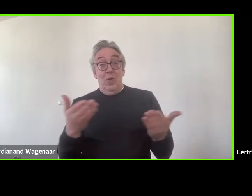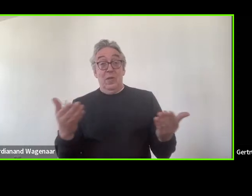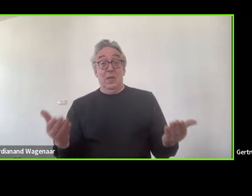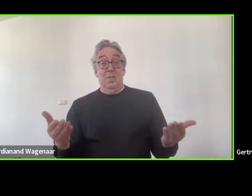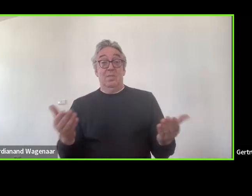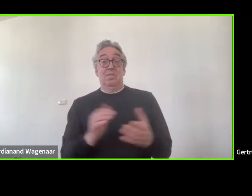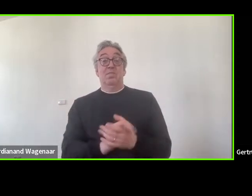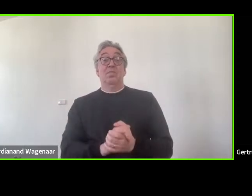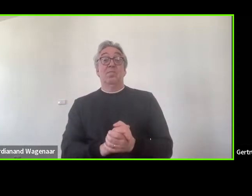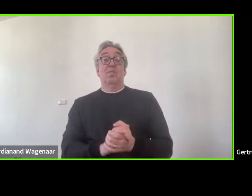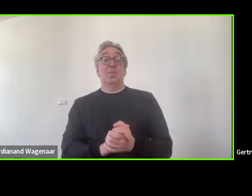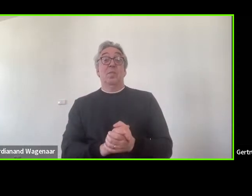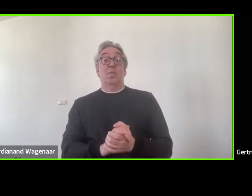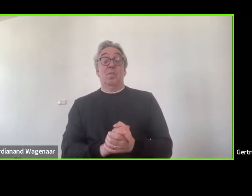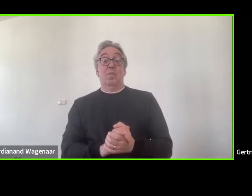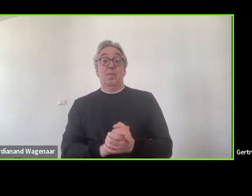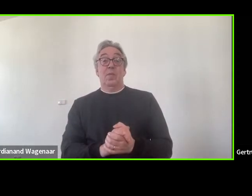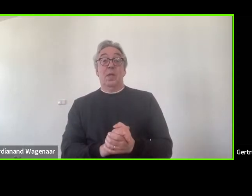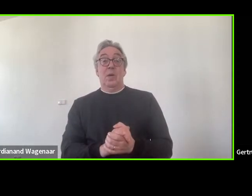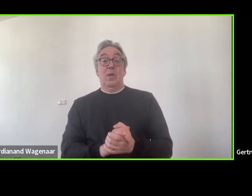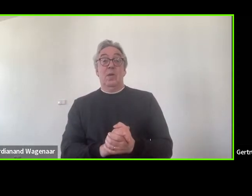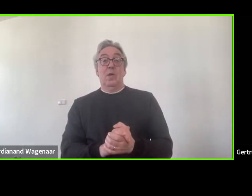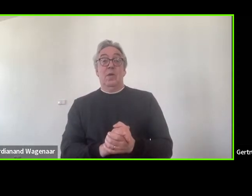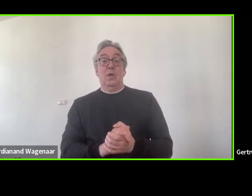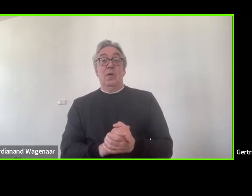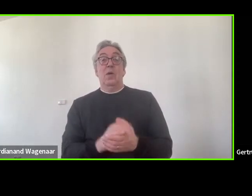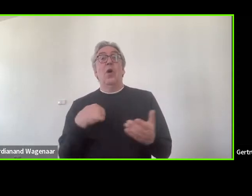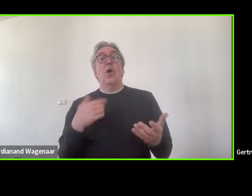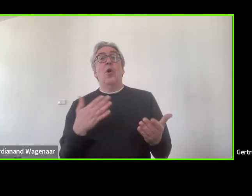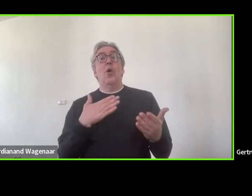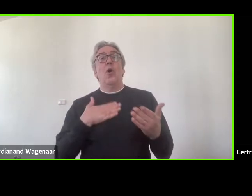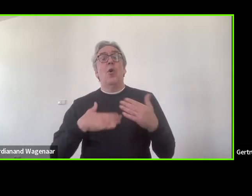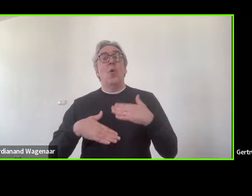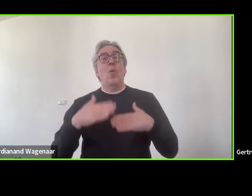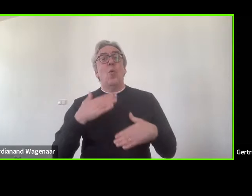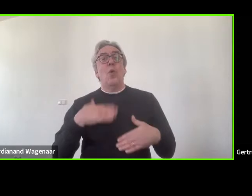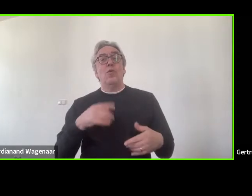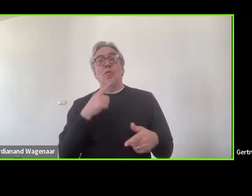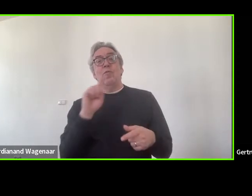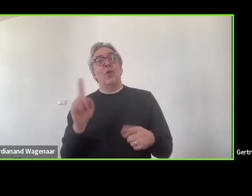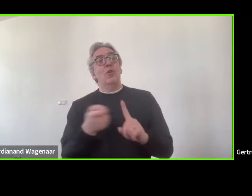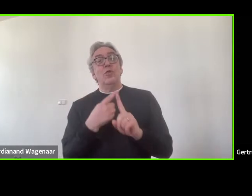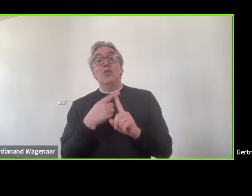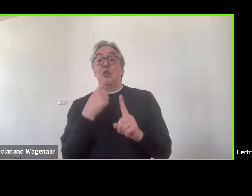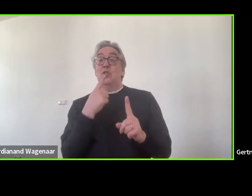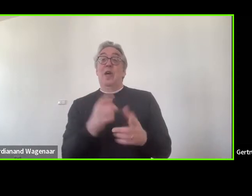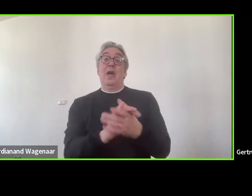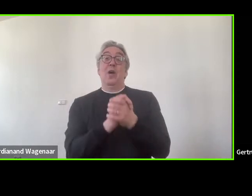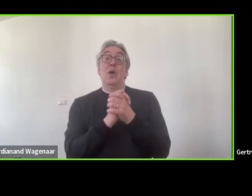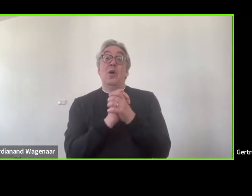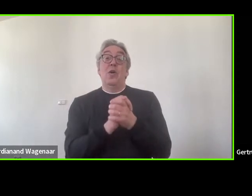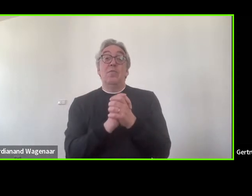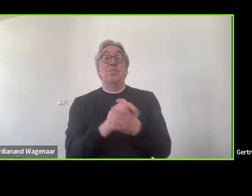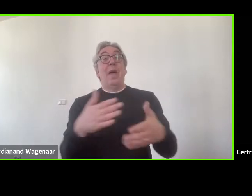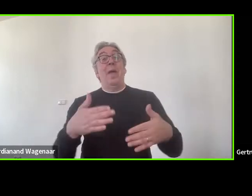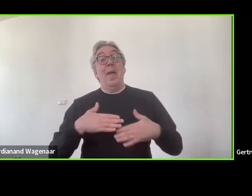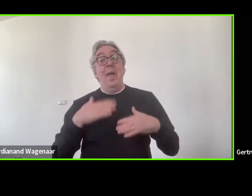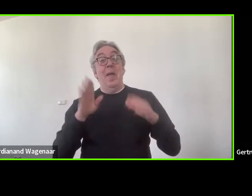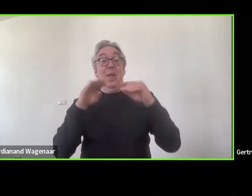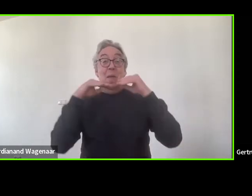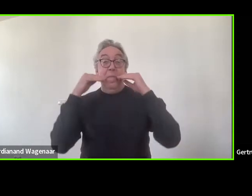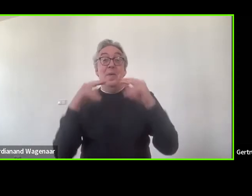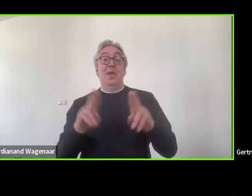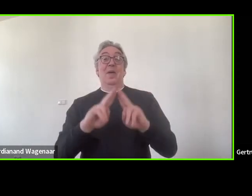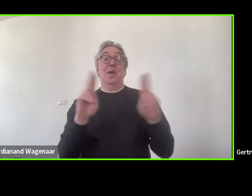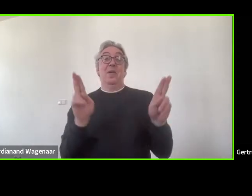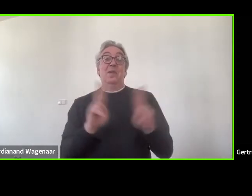launch. First of all, I would like to wish all of us a happy